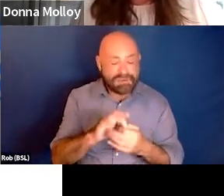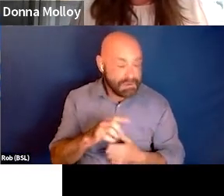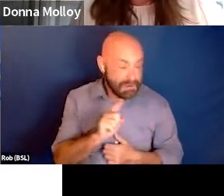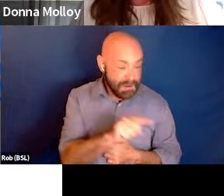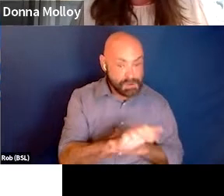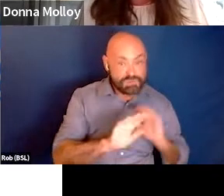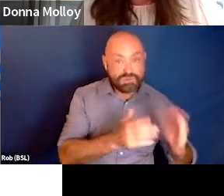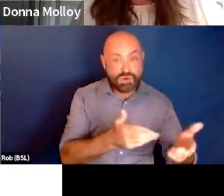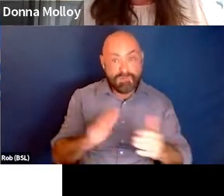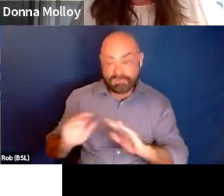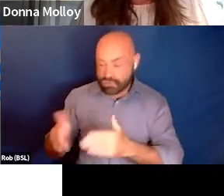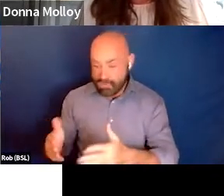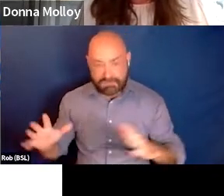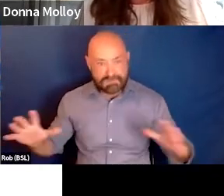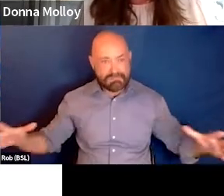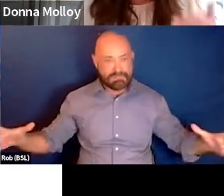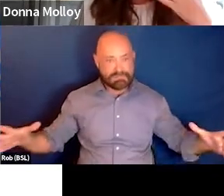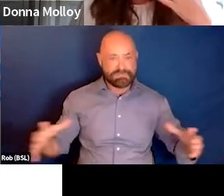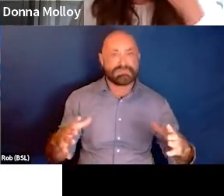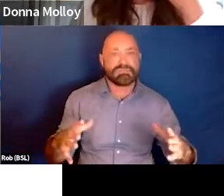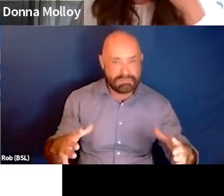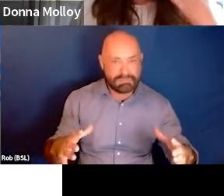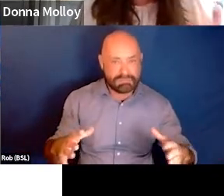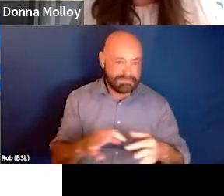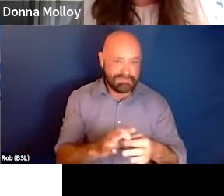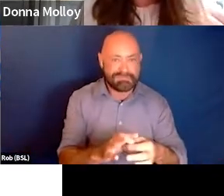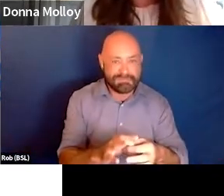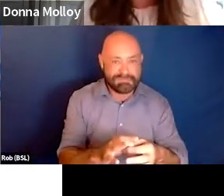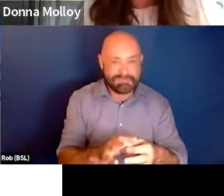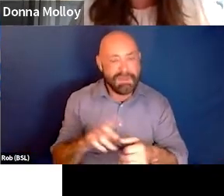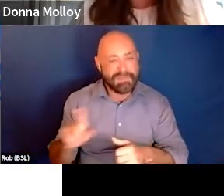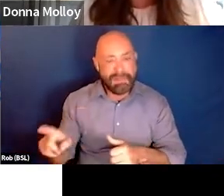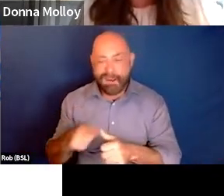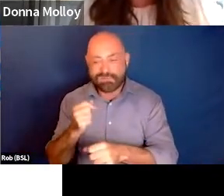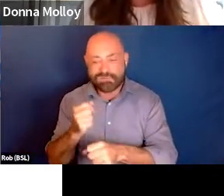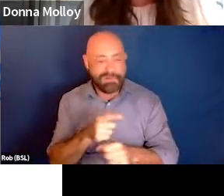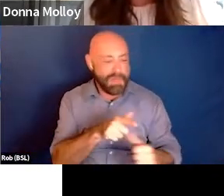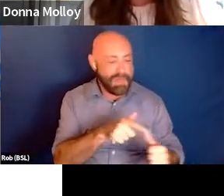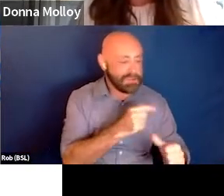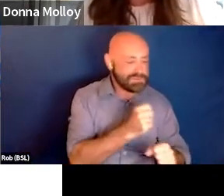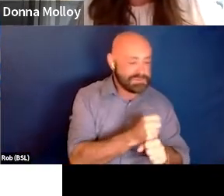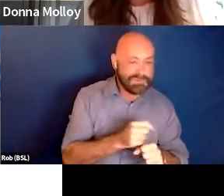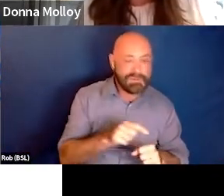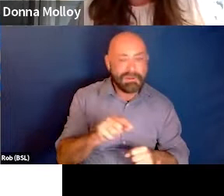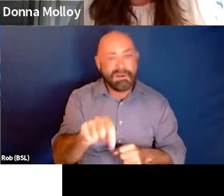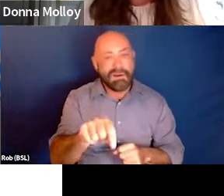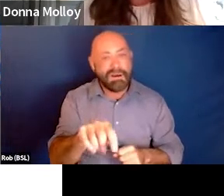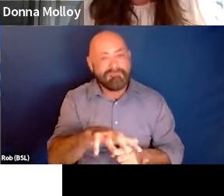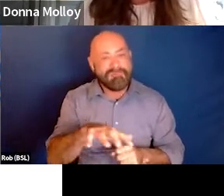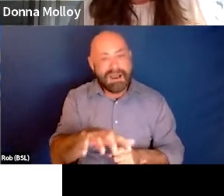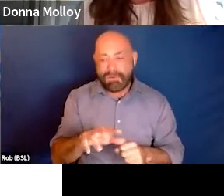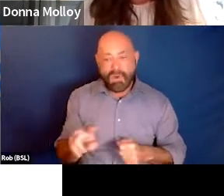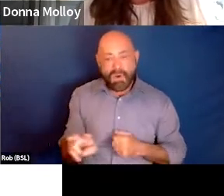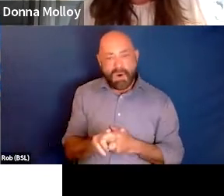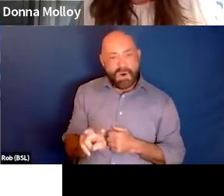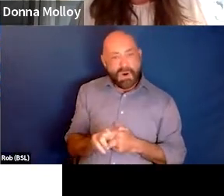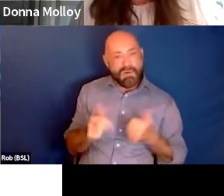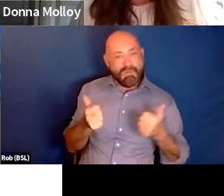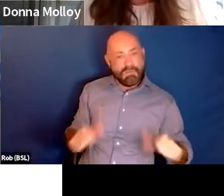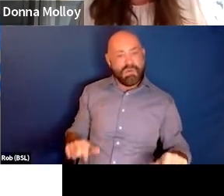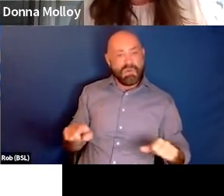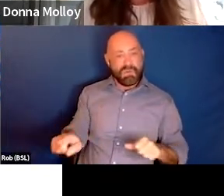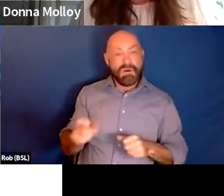services, developing common approaches across agencies so that families get more effective support at the earliest opportunity, and